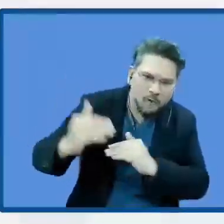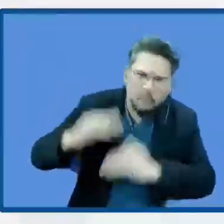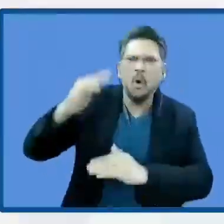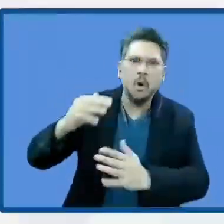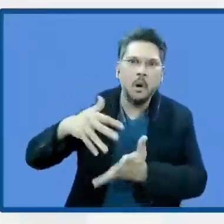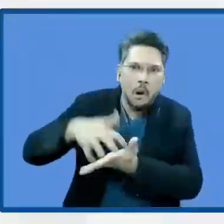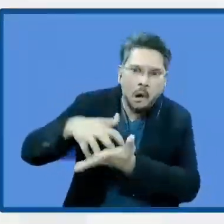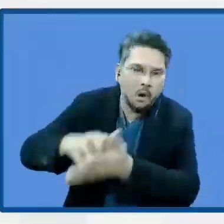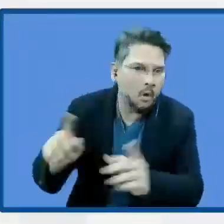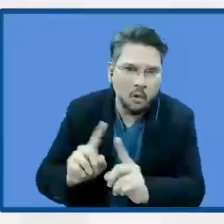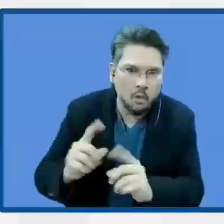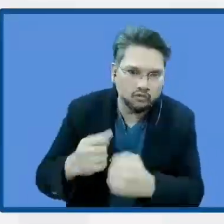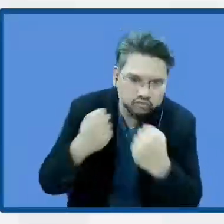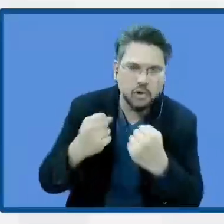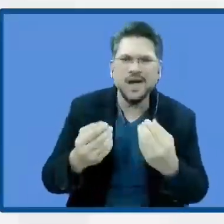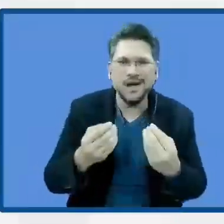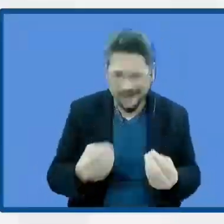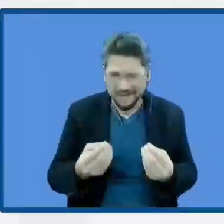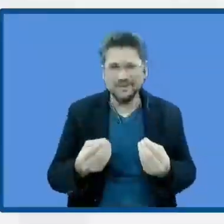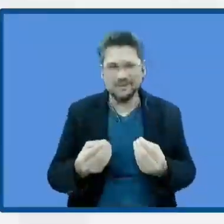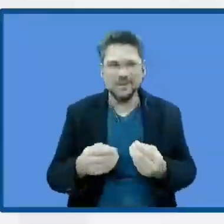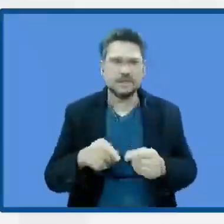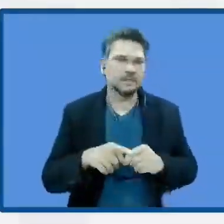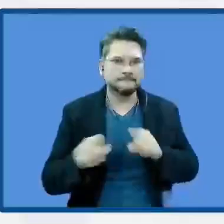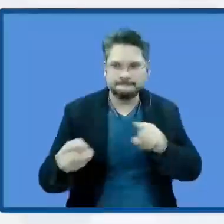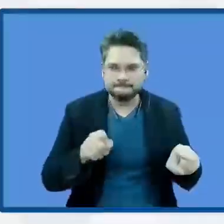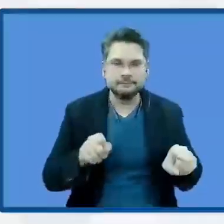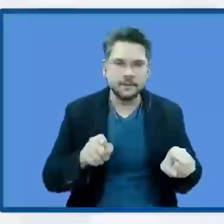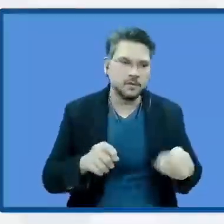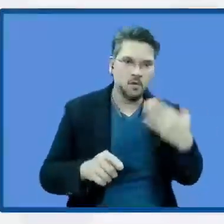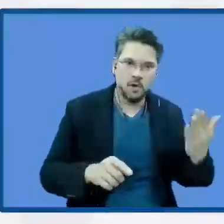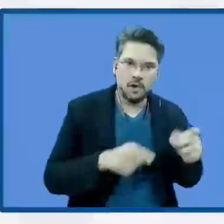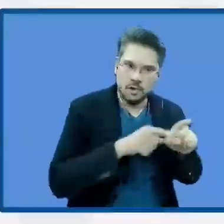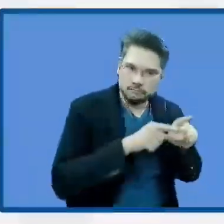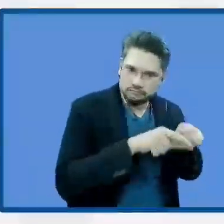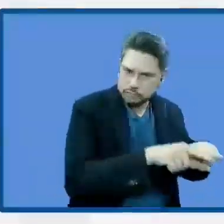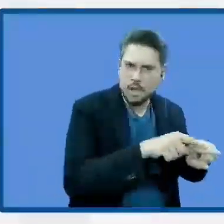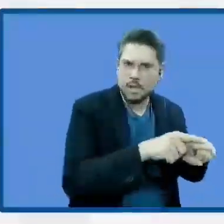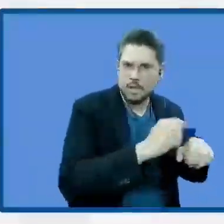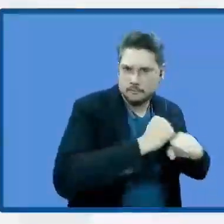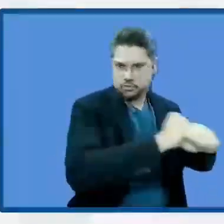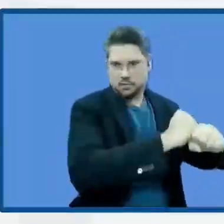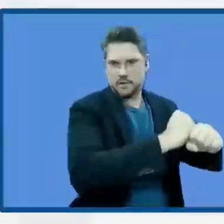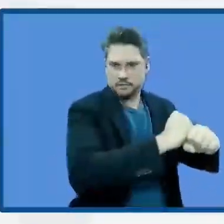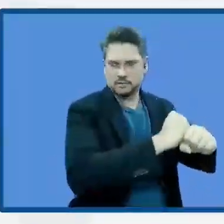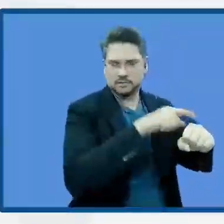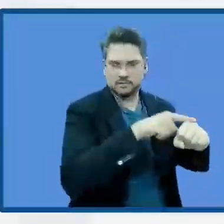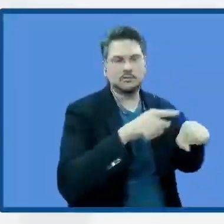these two big axes to work on. On the one hand, prevention, so as not to